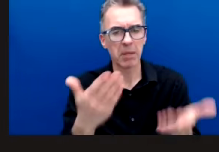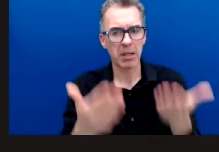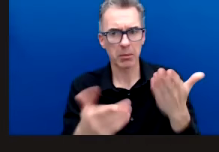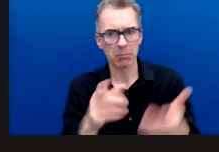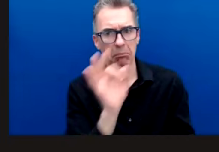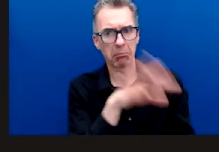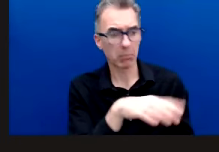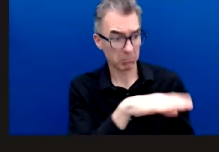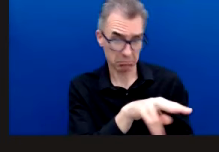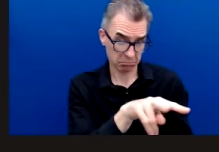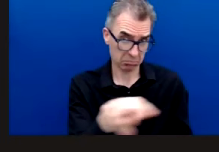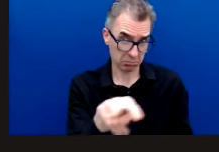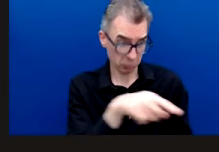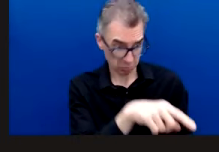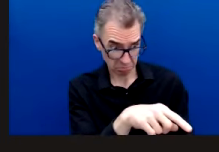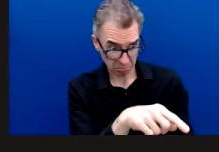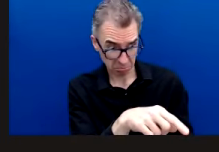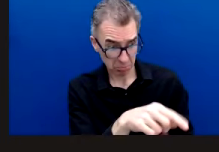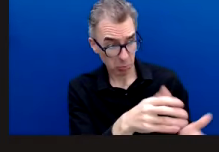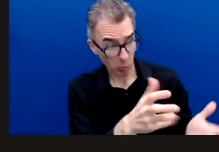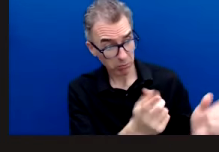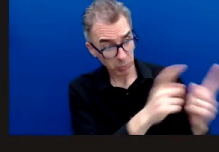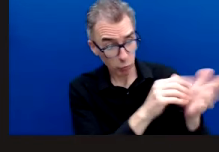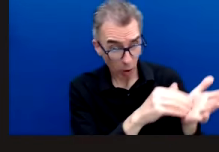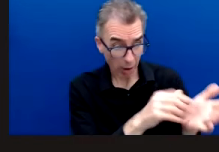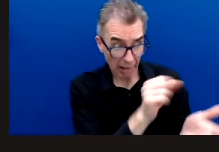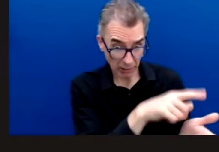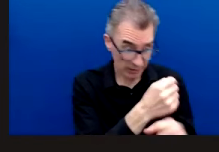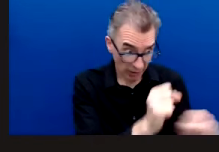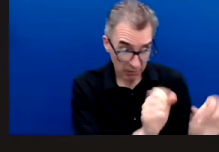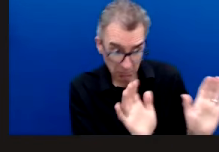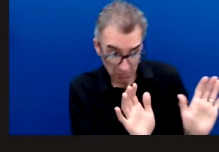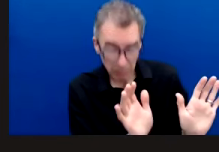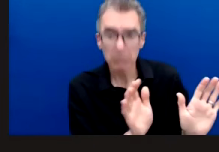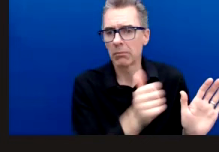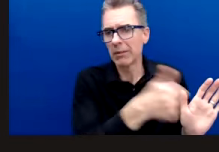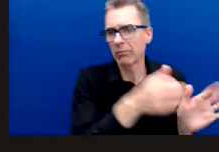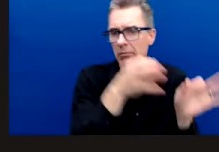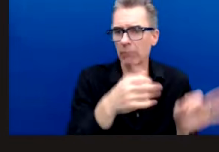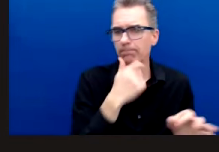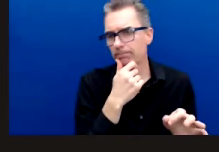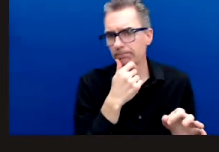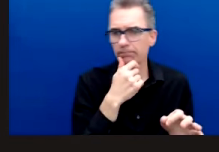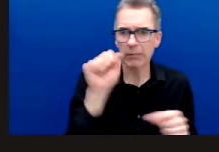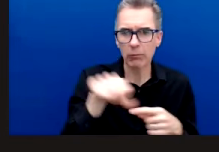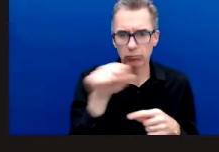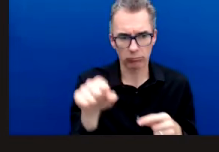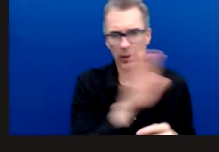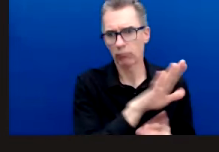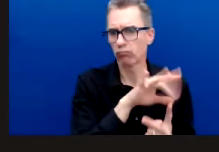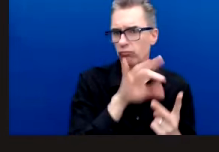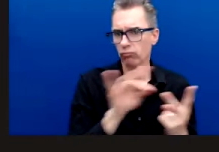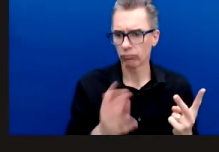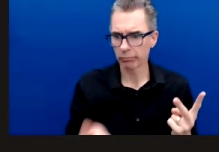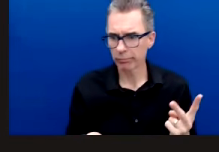provider to see if it's safe to even participate, and then they can make their own, you know, determination whether or not they want to participate. So